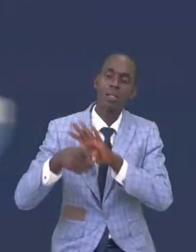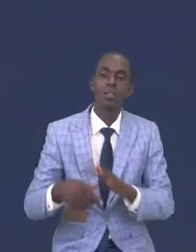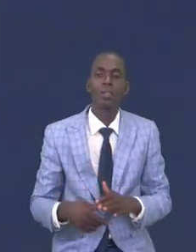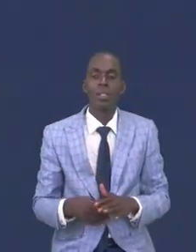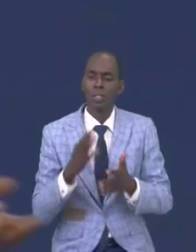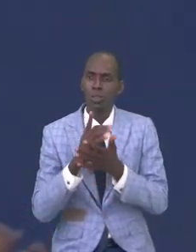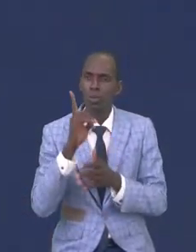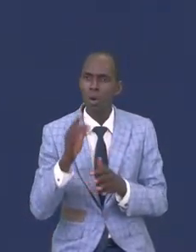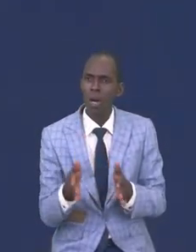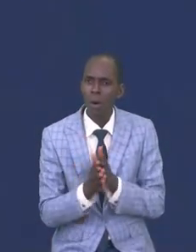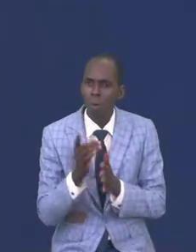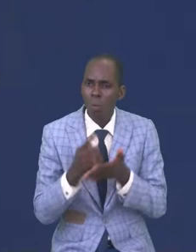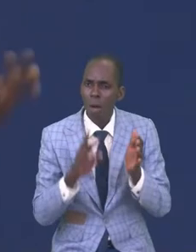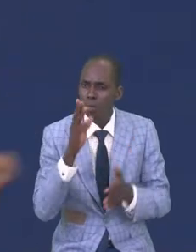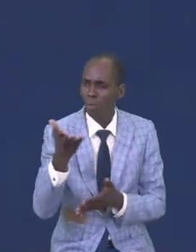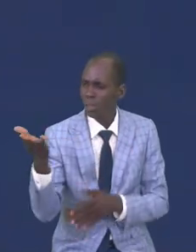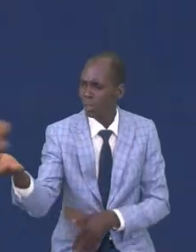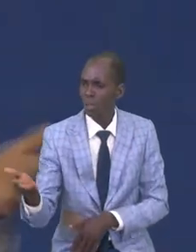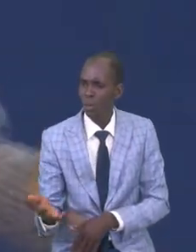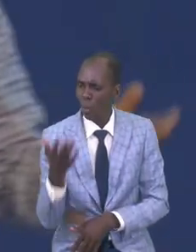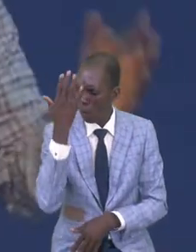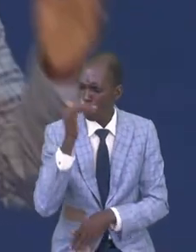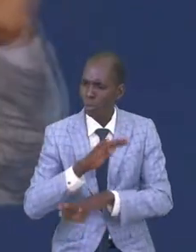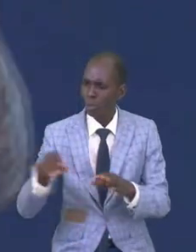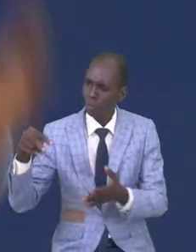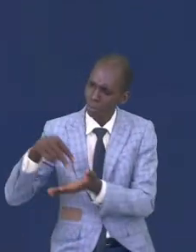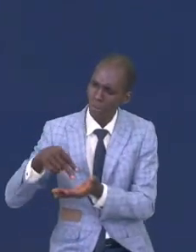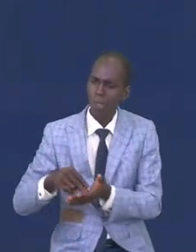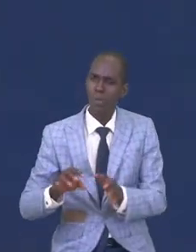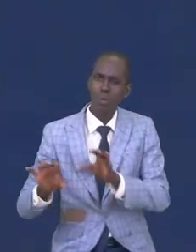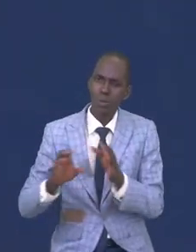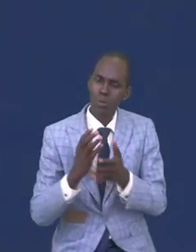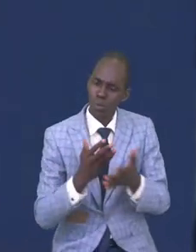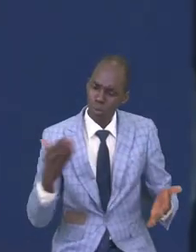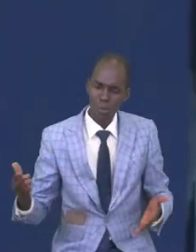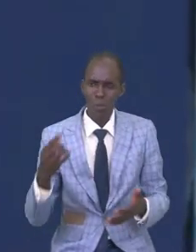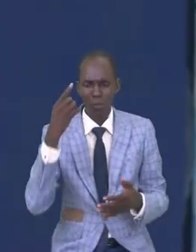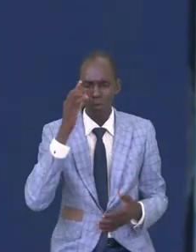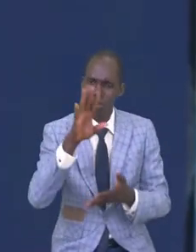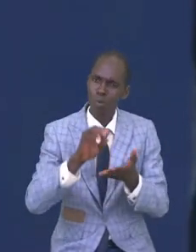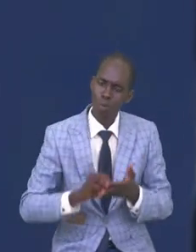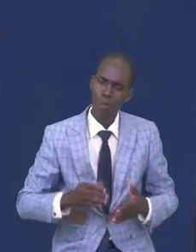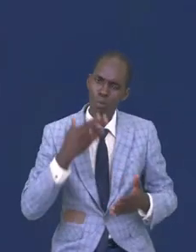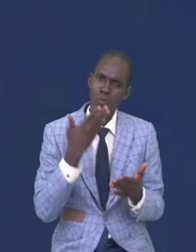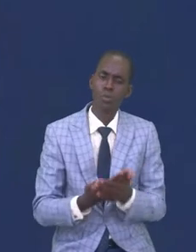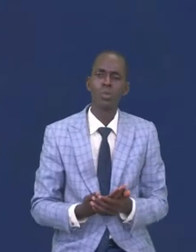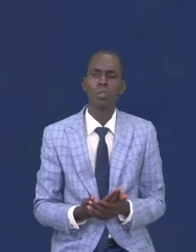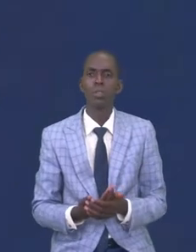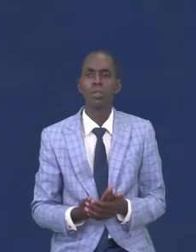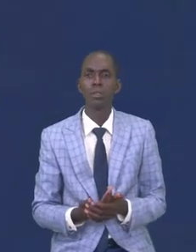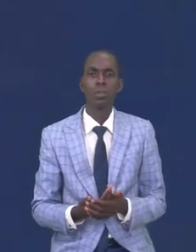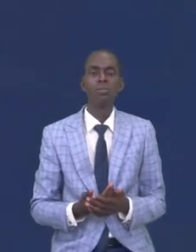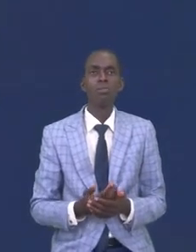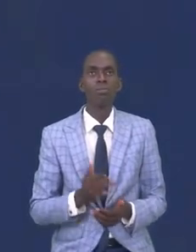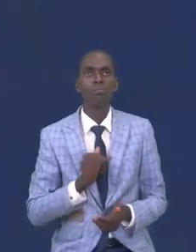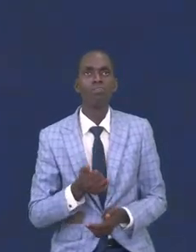says, what are you doing there? Why don't you get up and do something for heaven's sake? I'll not get up.